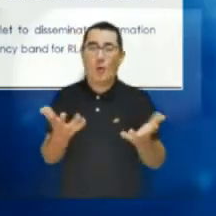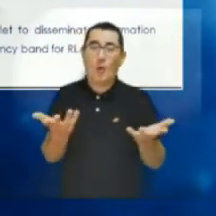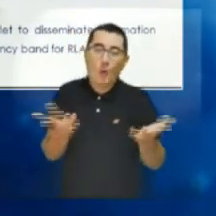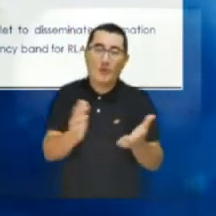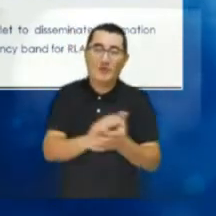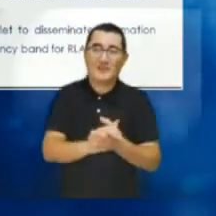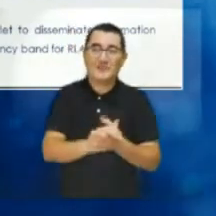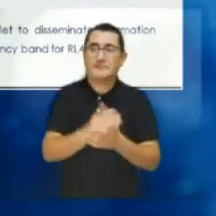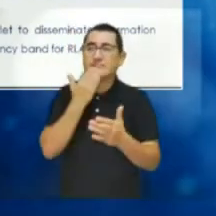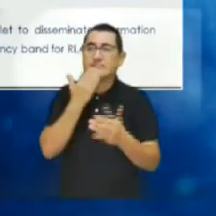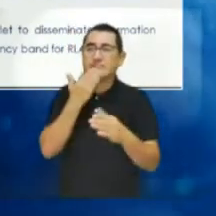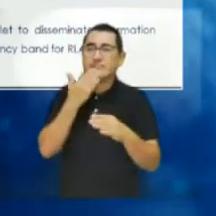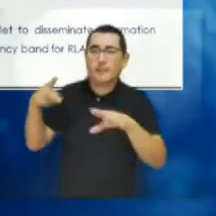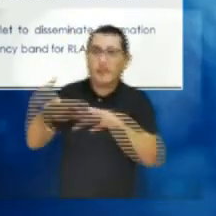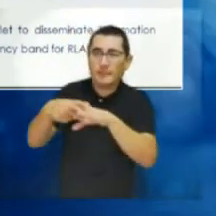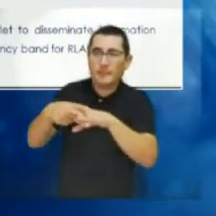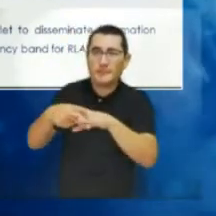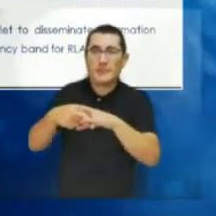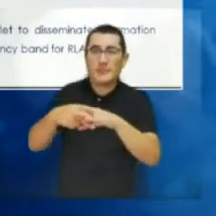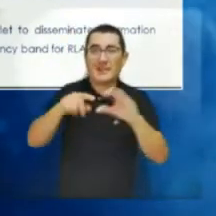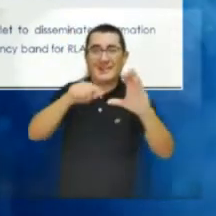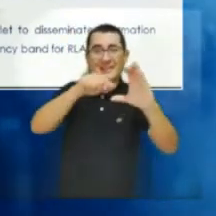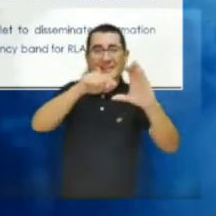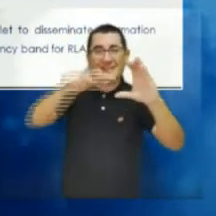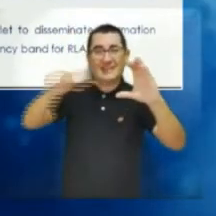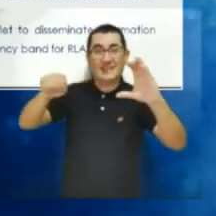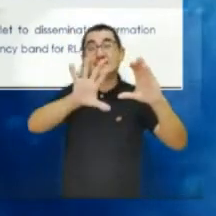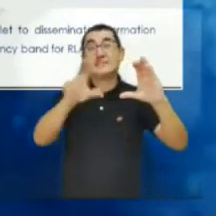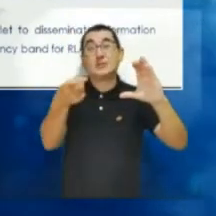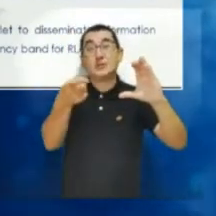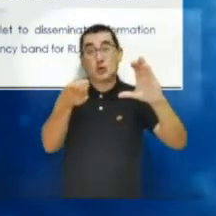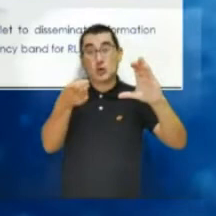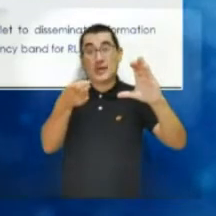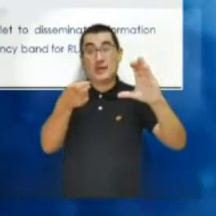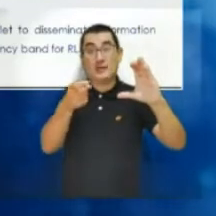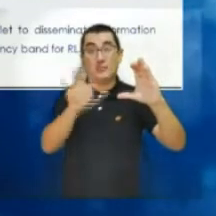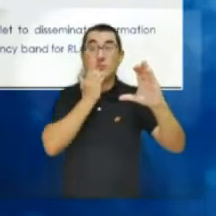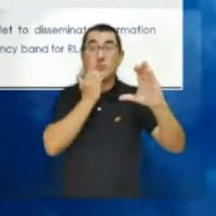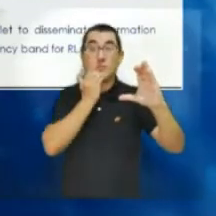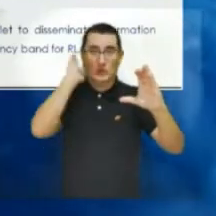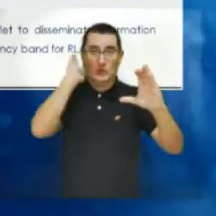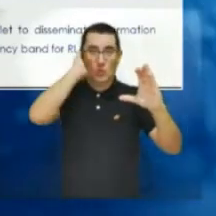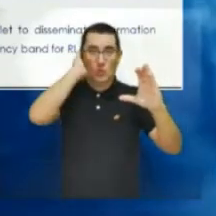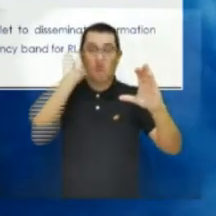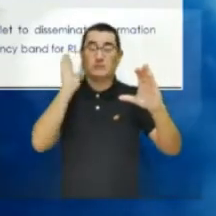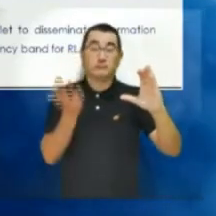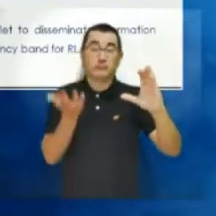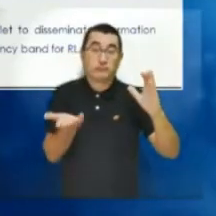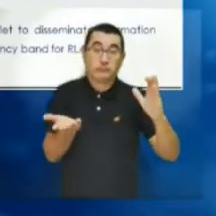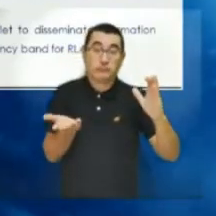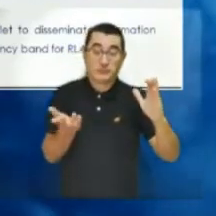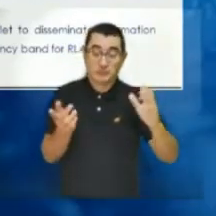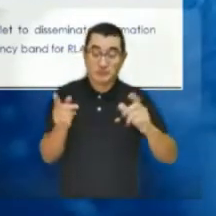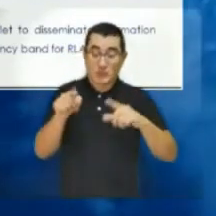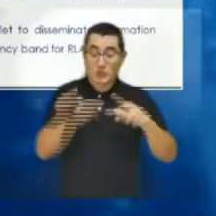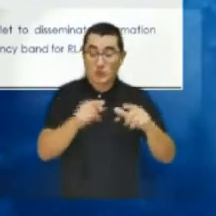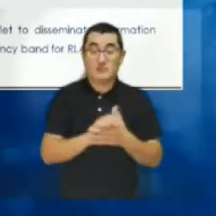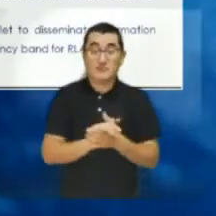or people have maybe changed something in the software. This is something which is very hard to